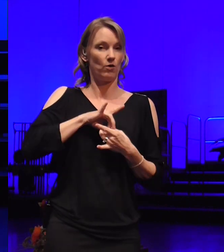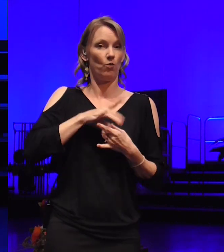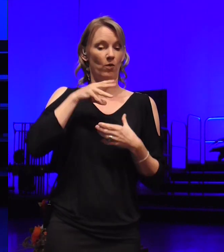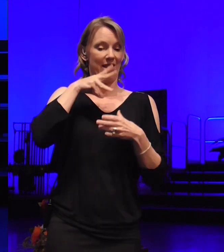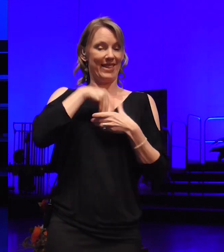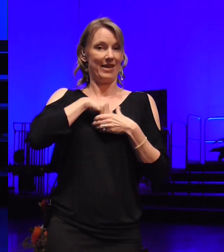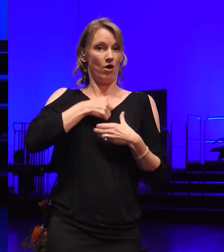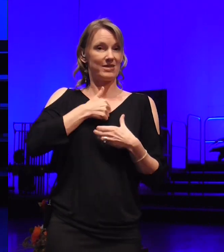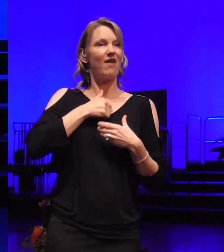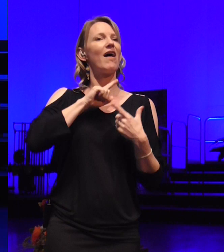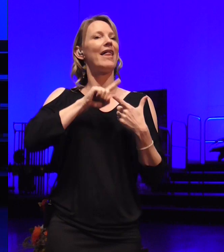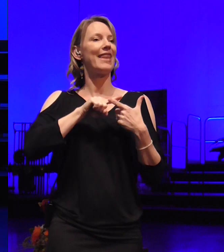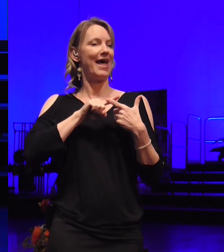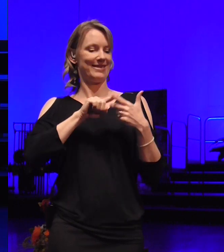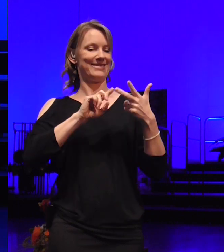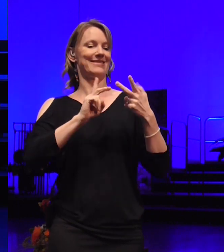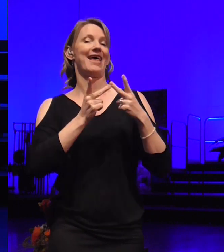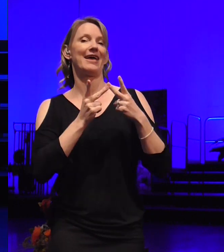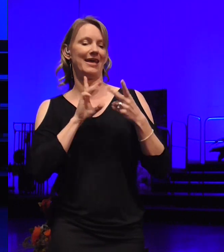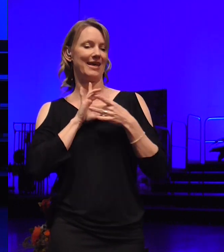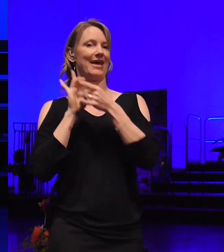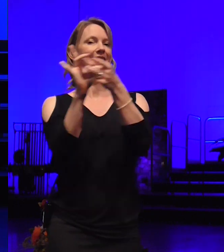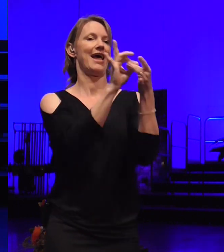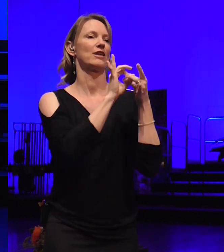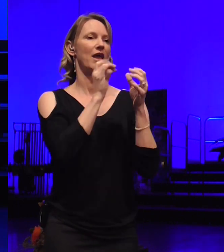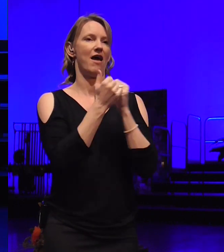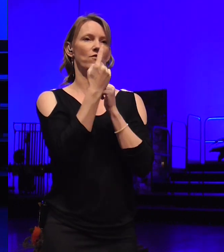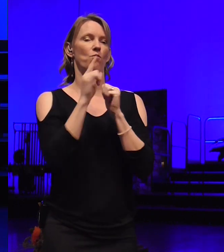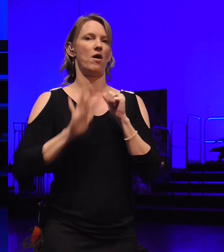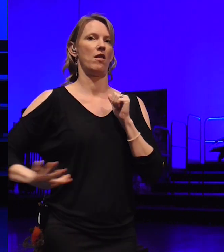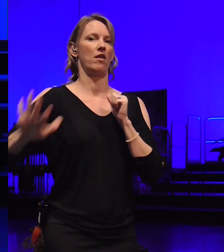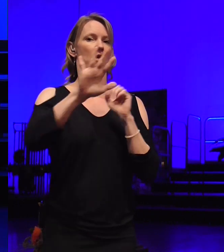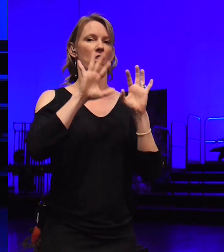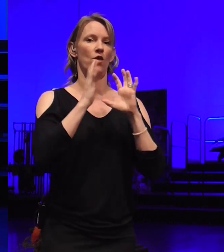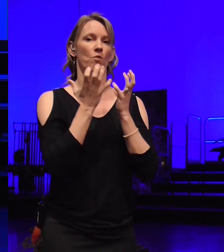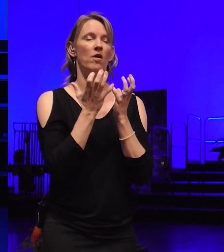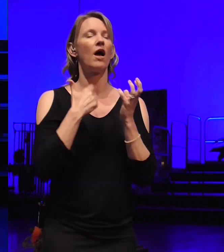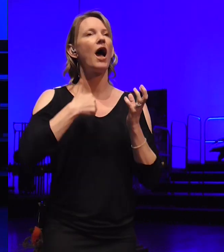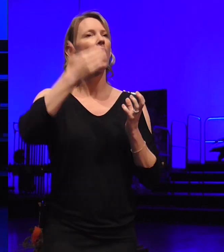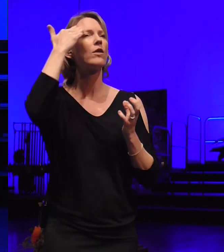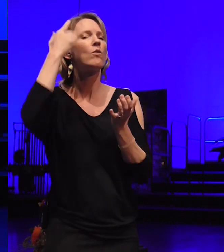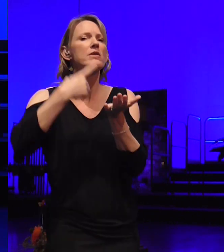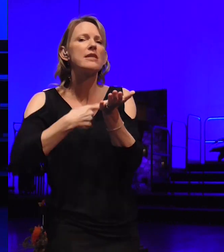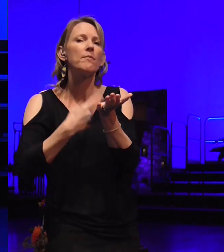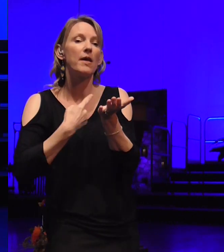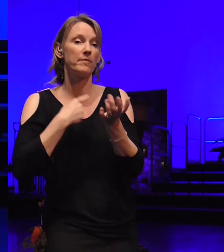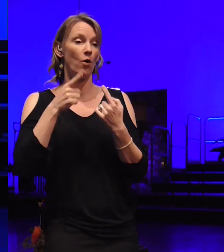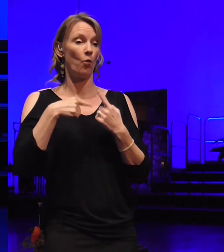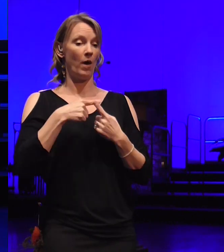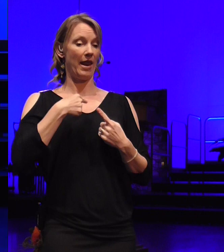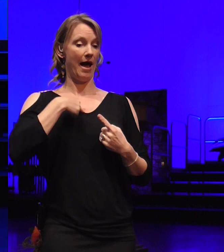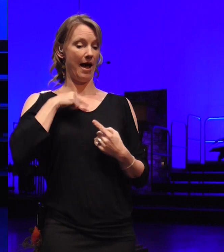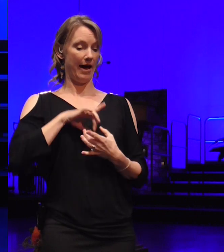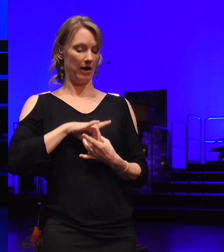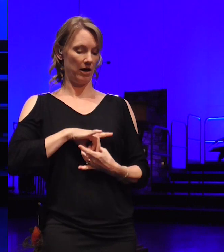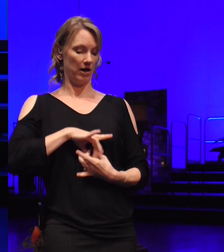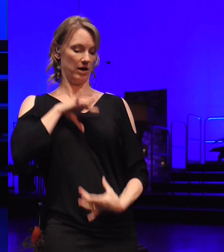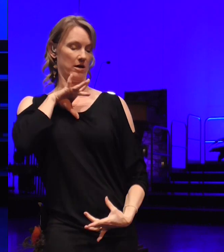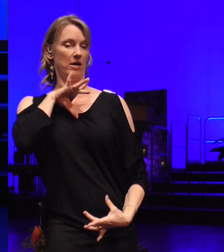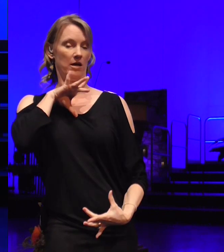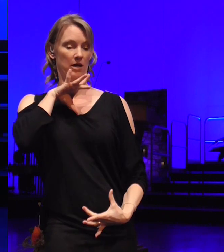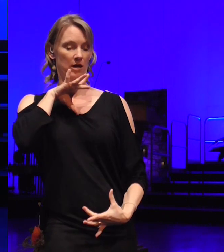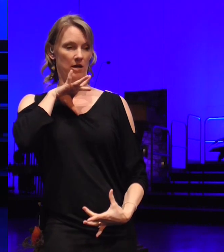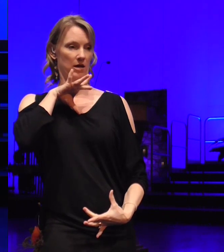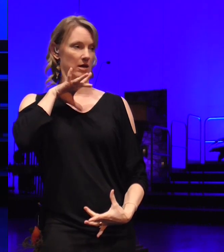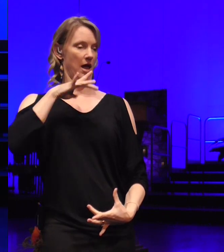with everyone else in the world. But I know that sometimes when I lose connection with my soul,